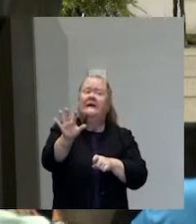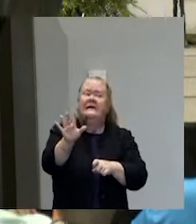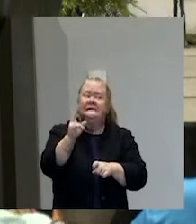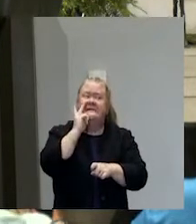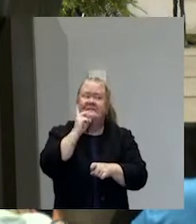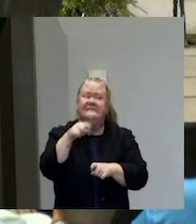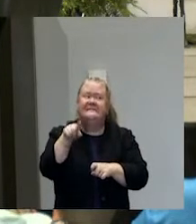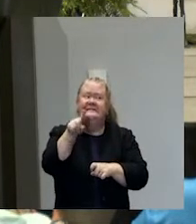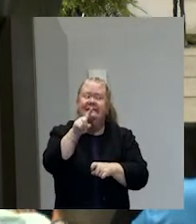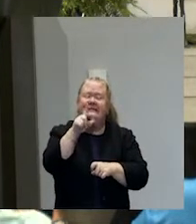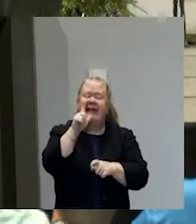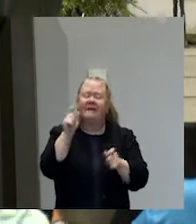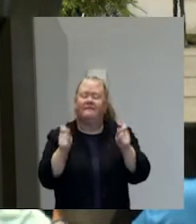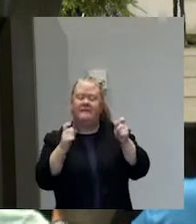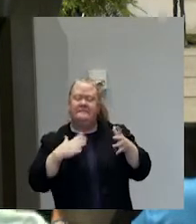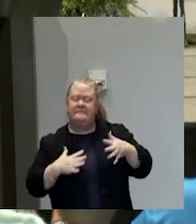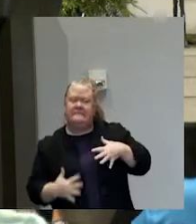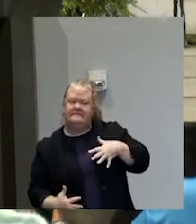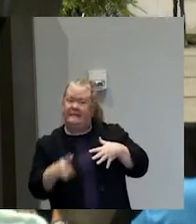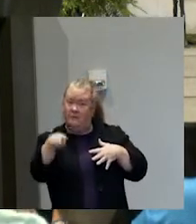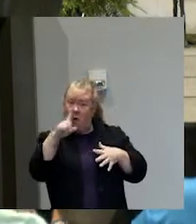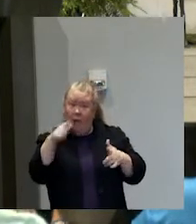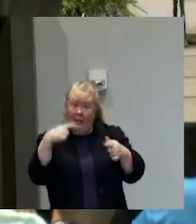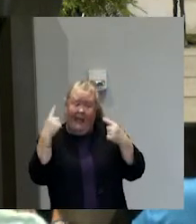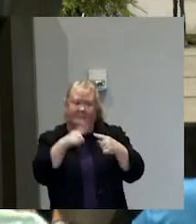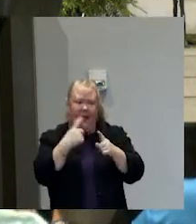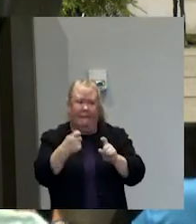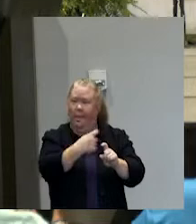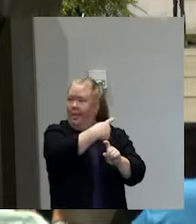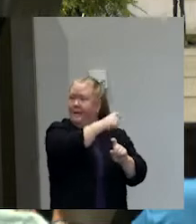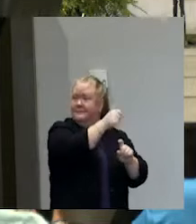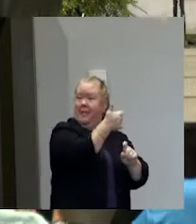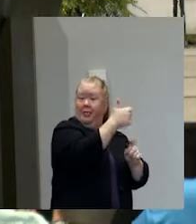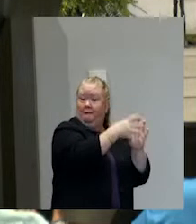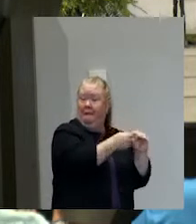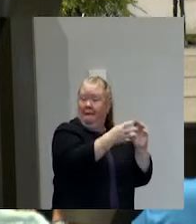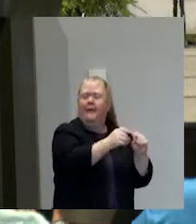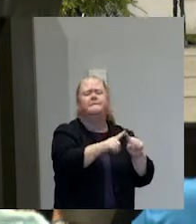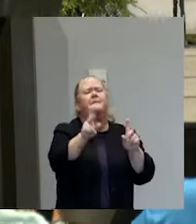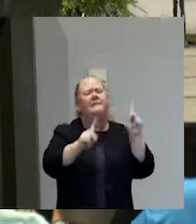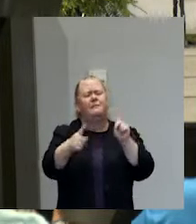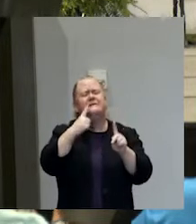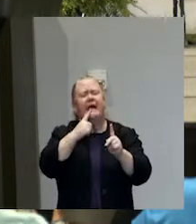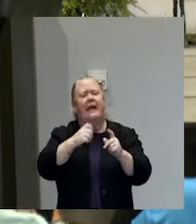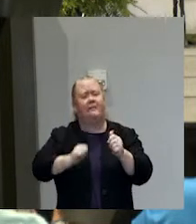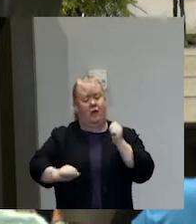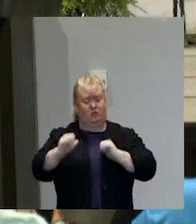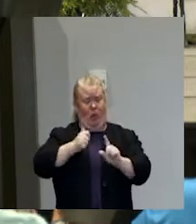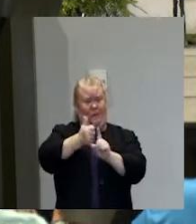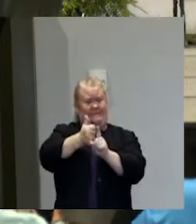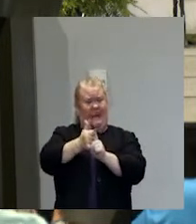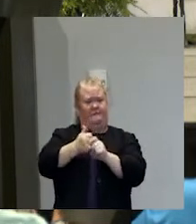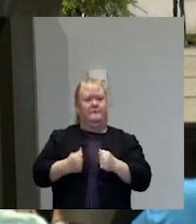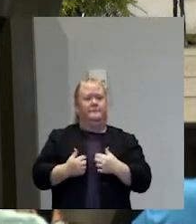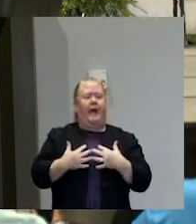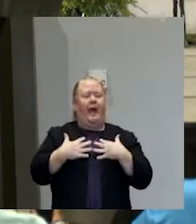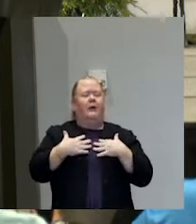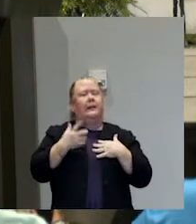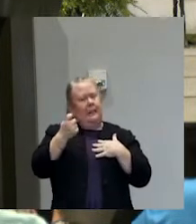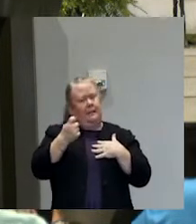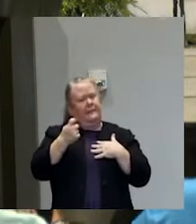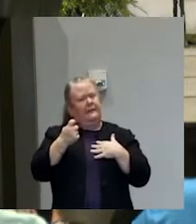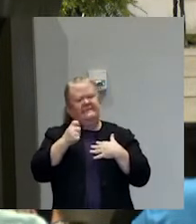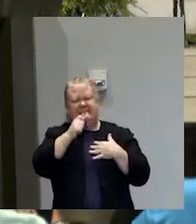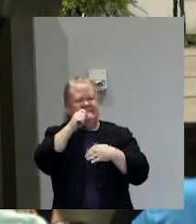if no one laughs. But similar to people saying that the show is inspired, it was uncomfortable at first because